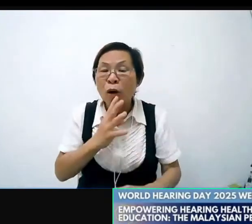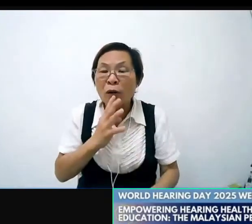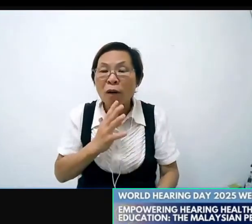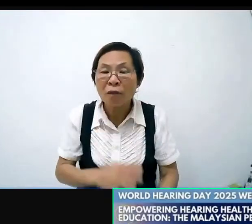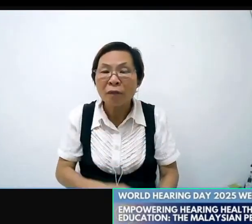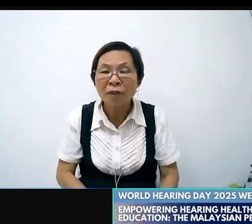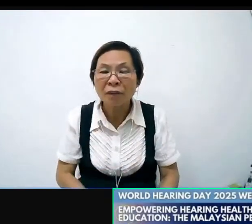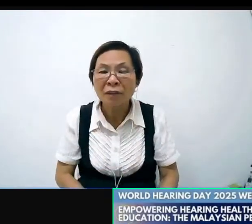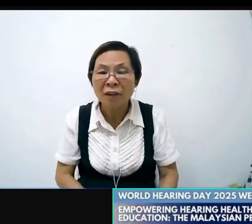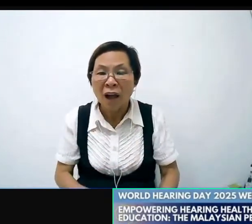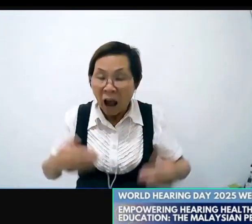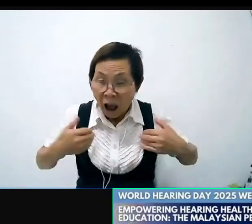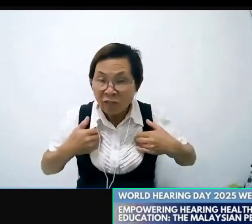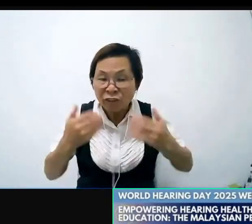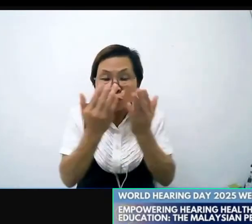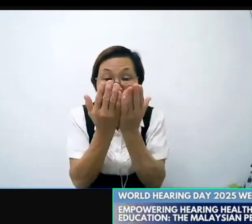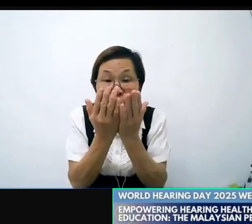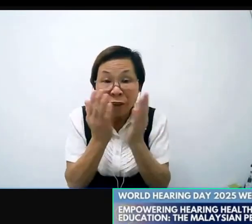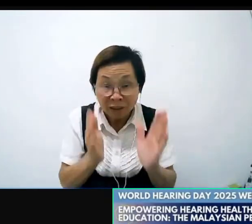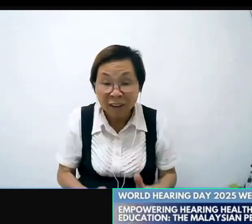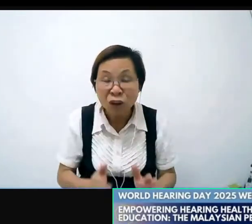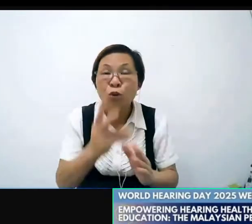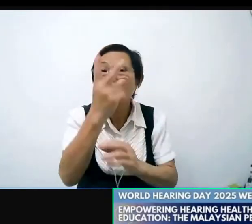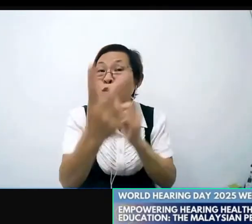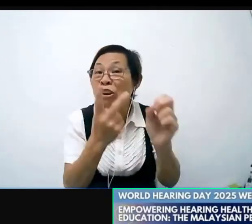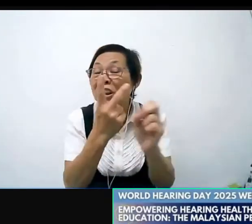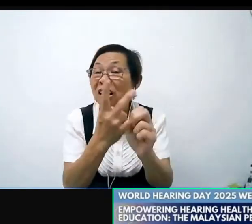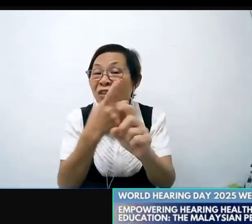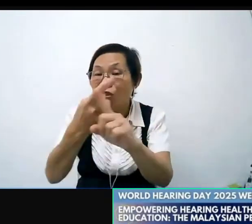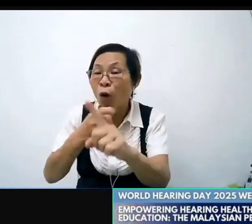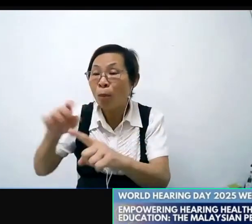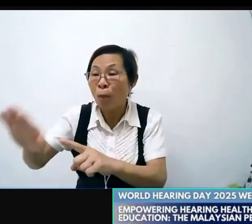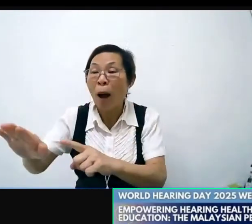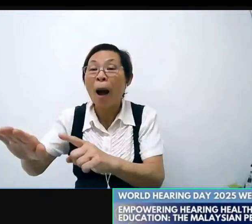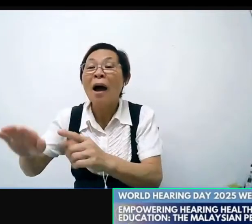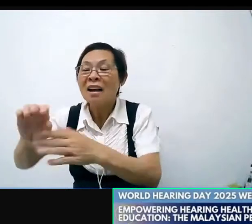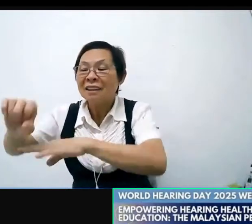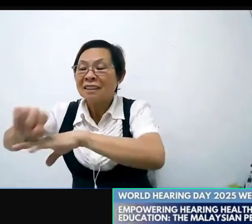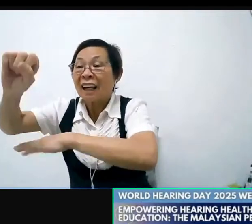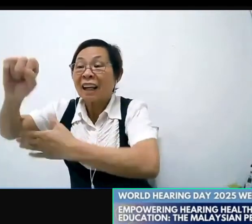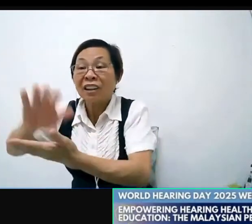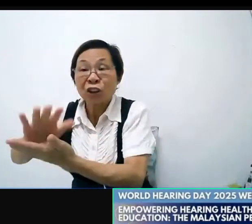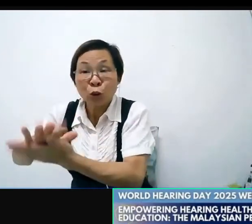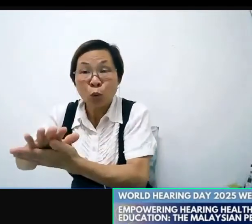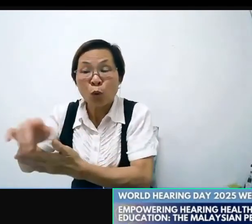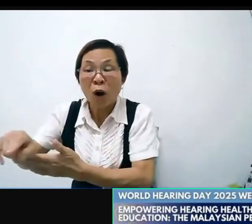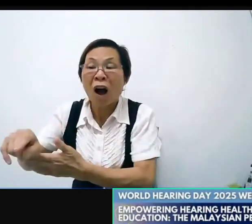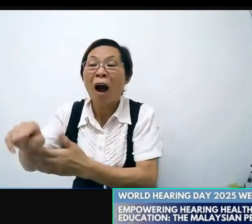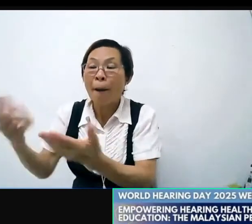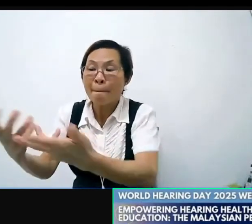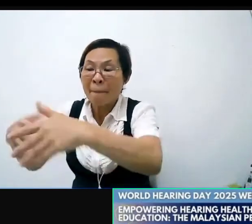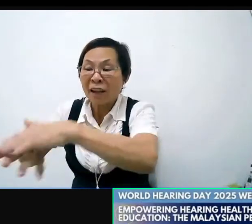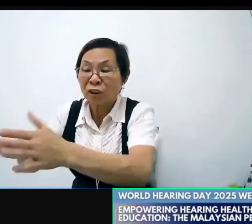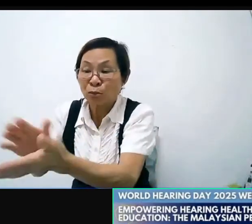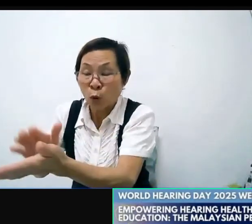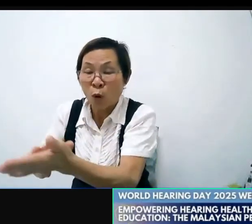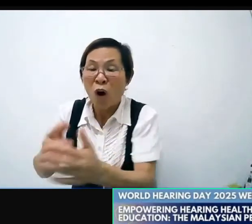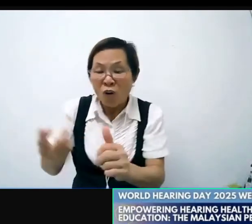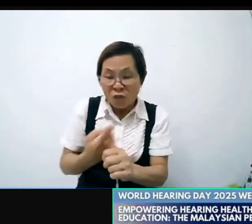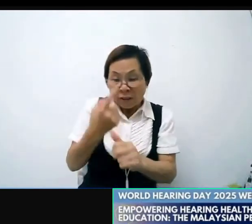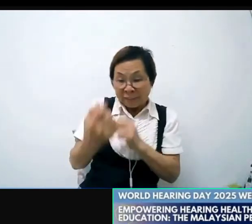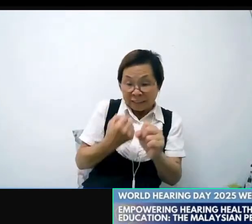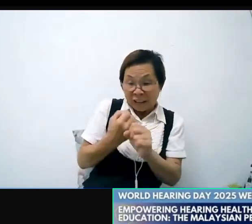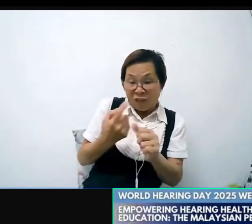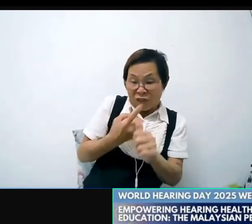taught these students for 2 years in mainstream in the secondary school. In the first year, she didn't realize that